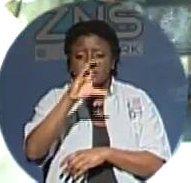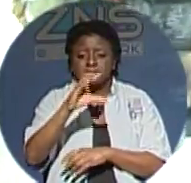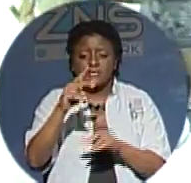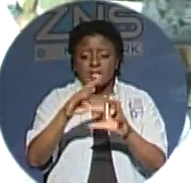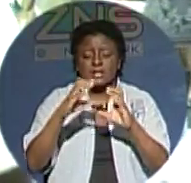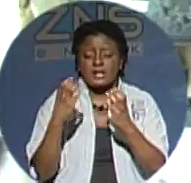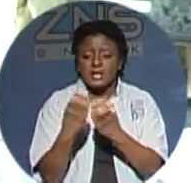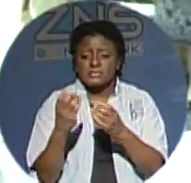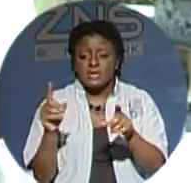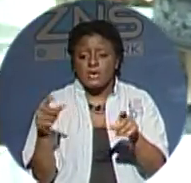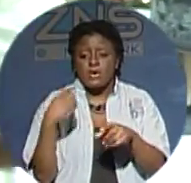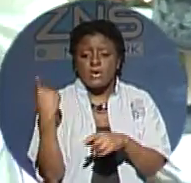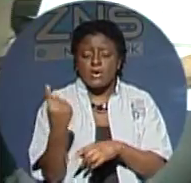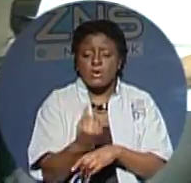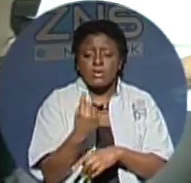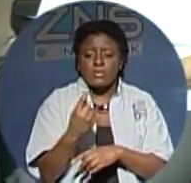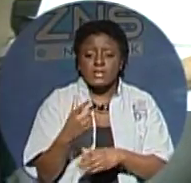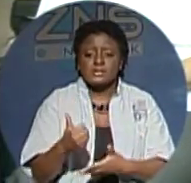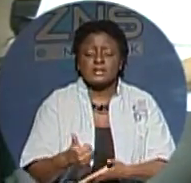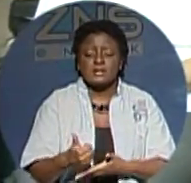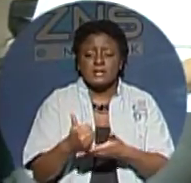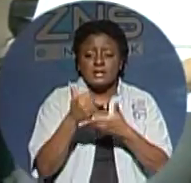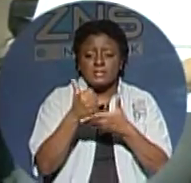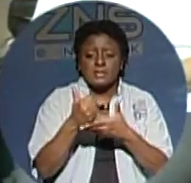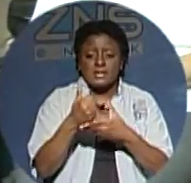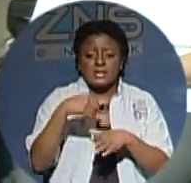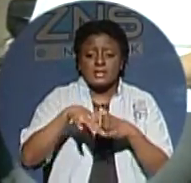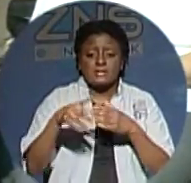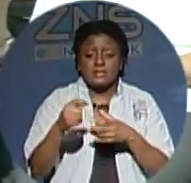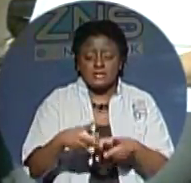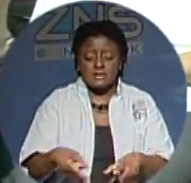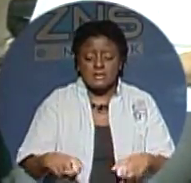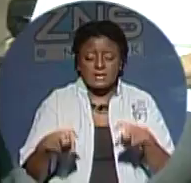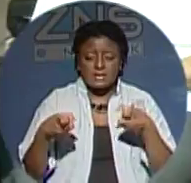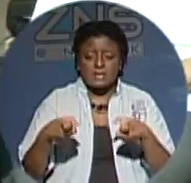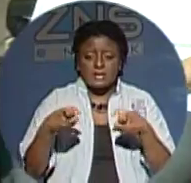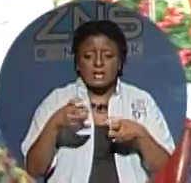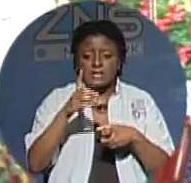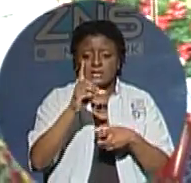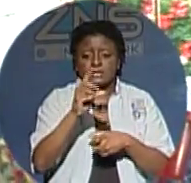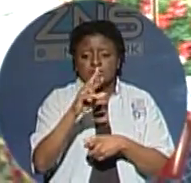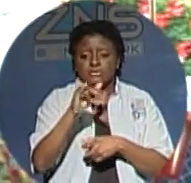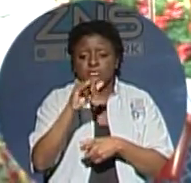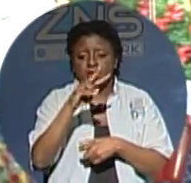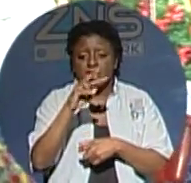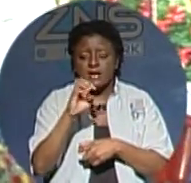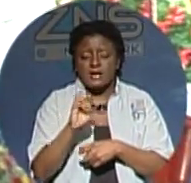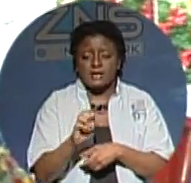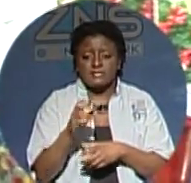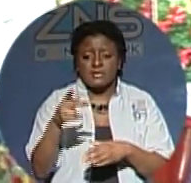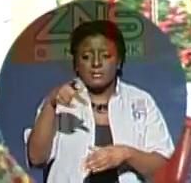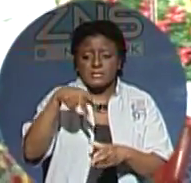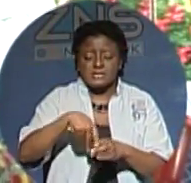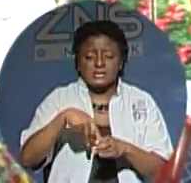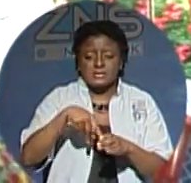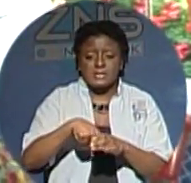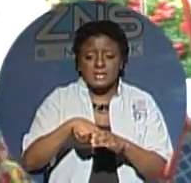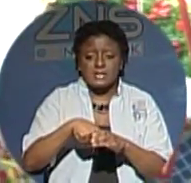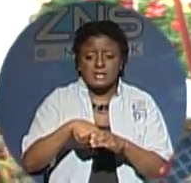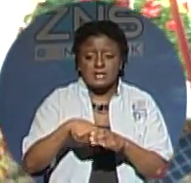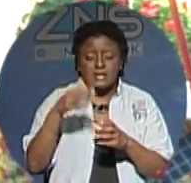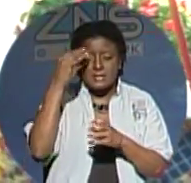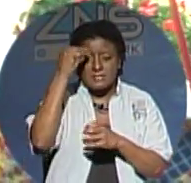hand to the Kettle Drive. Supporting the initiative is the State Minister of Labor and Social Development, Loretta Butler